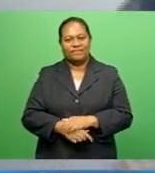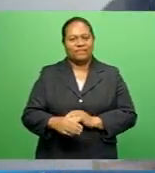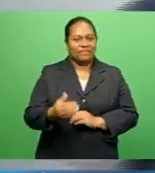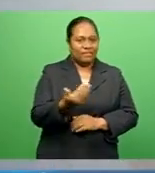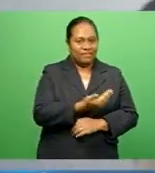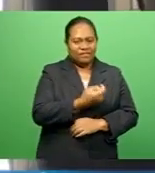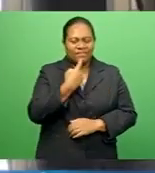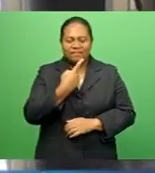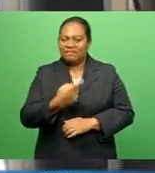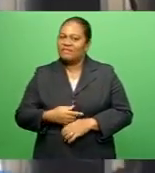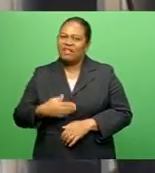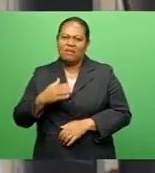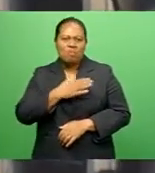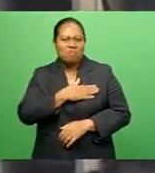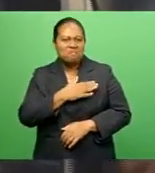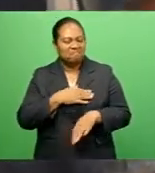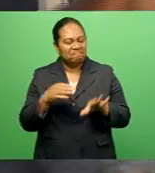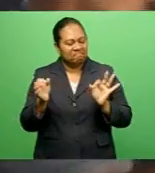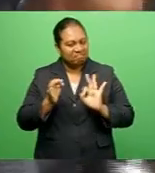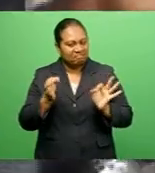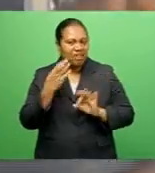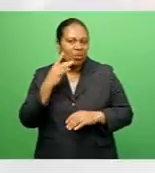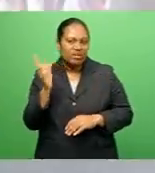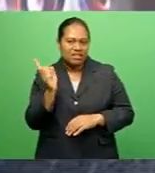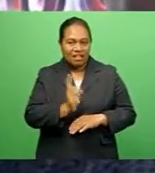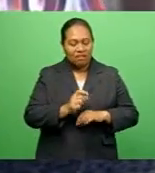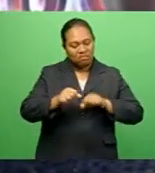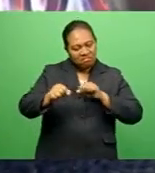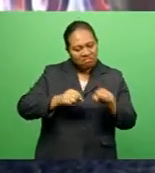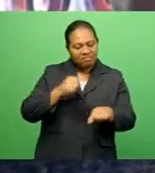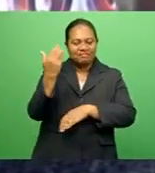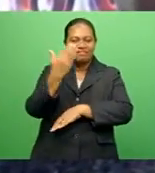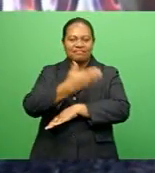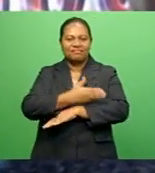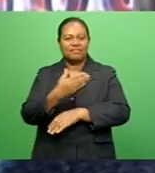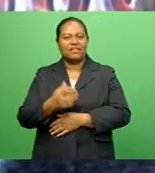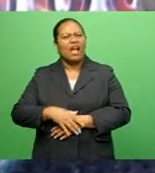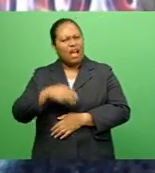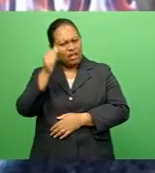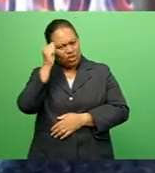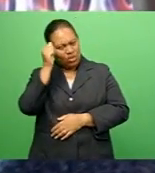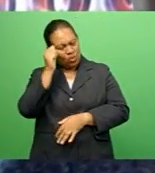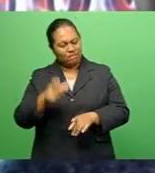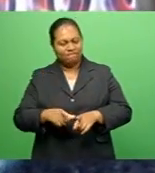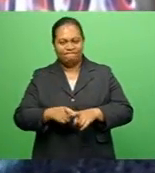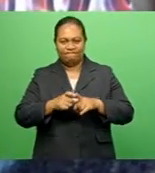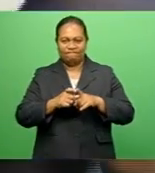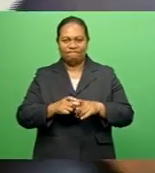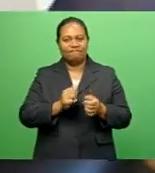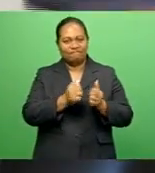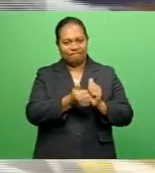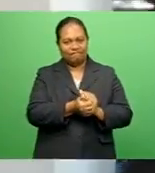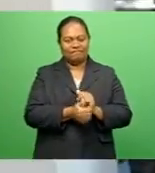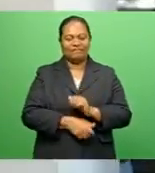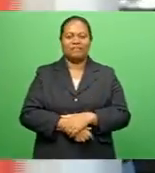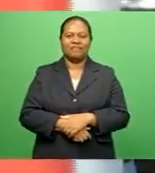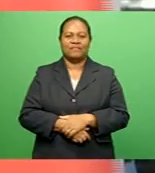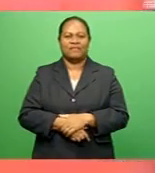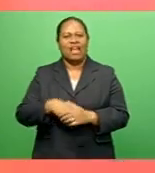show no mercy come boxing night. A good fight. I know he's a tough opponent. He's a good and he's